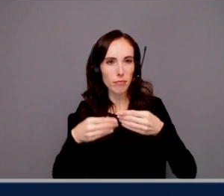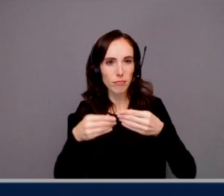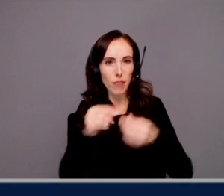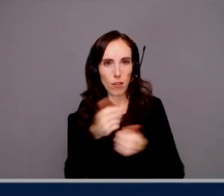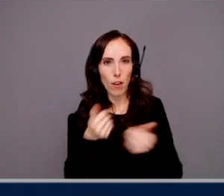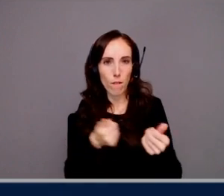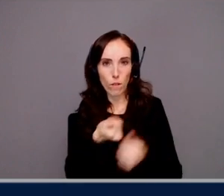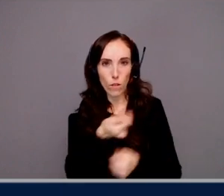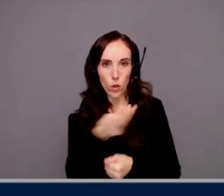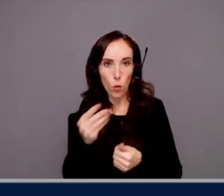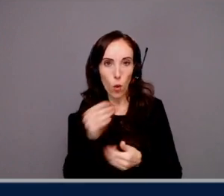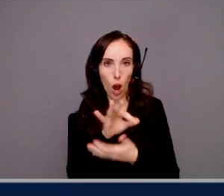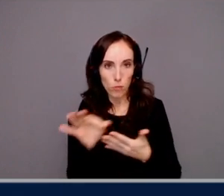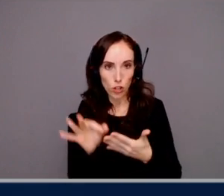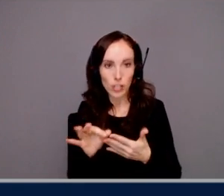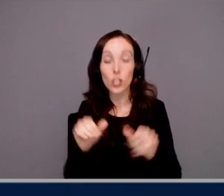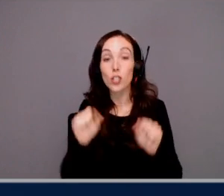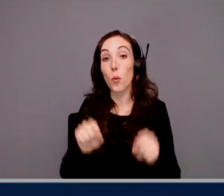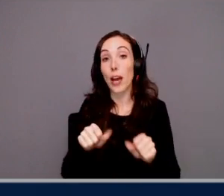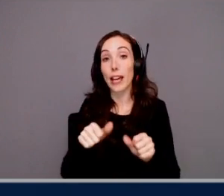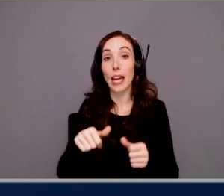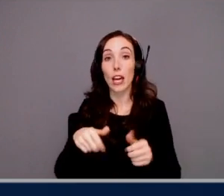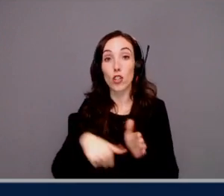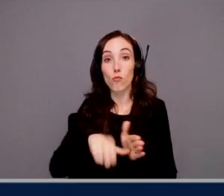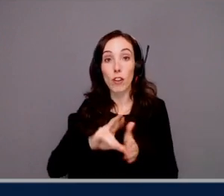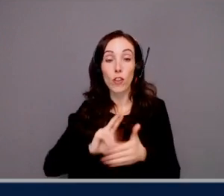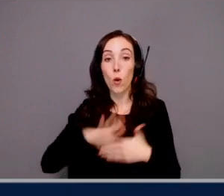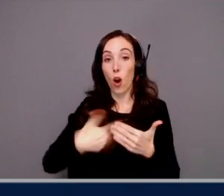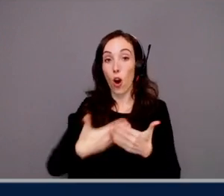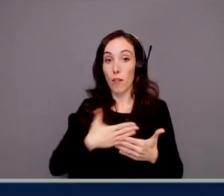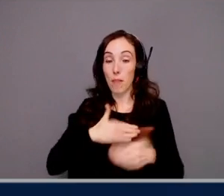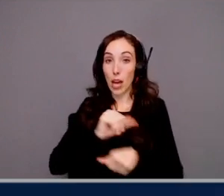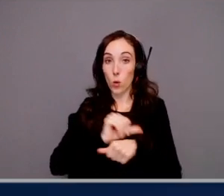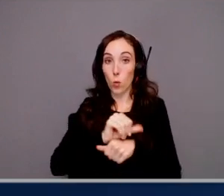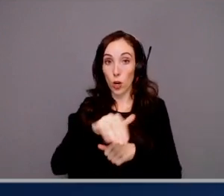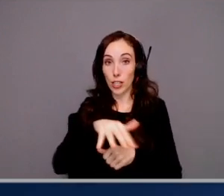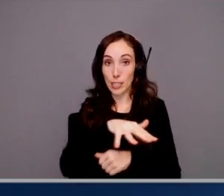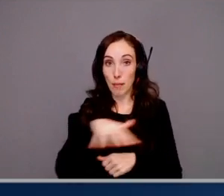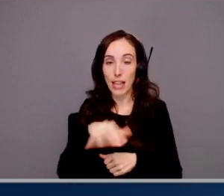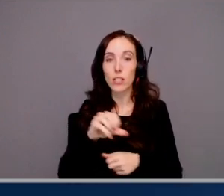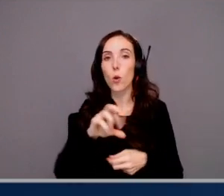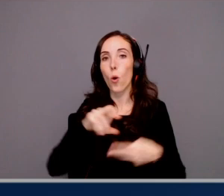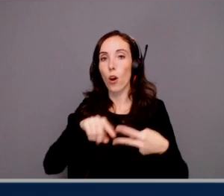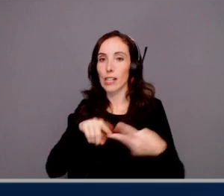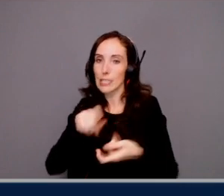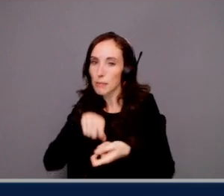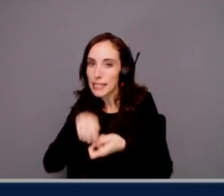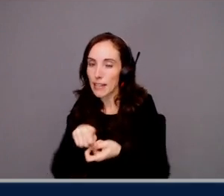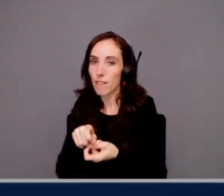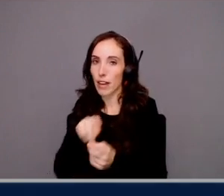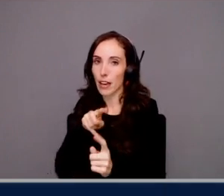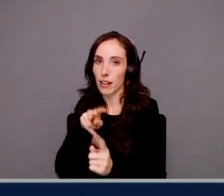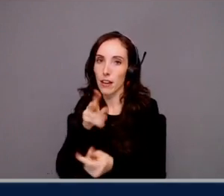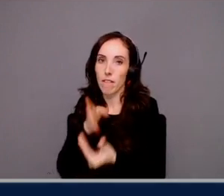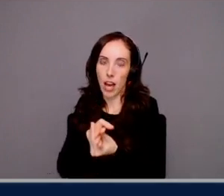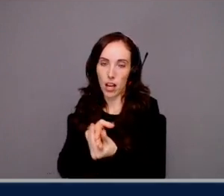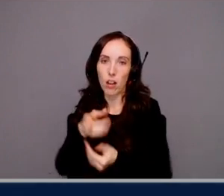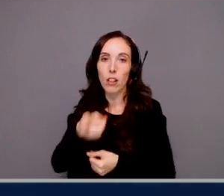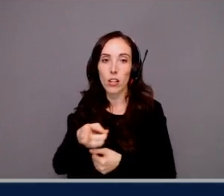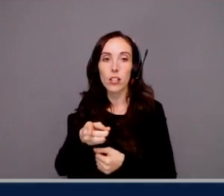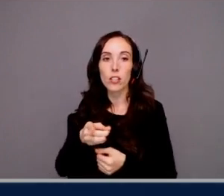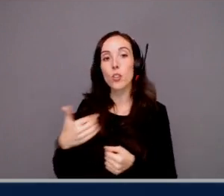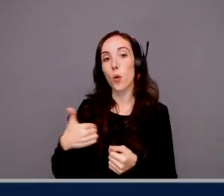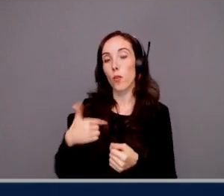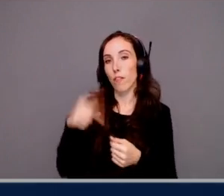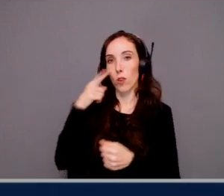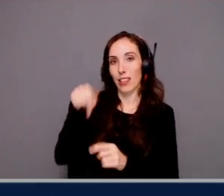my workspace, which means all the files that I have in my project, or I can review a specific file. In this case, I've made changes